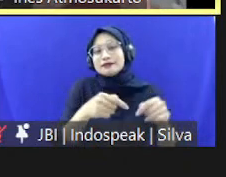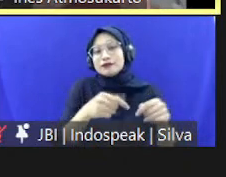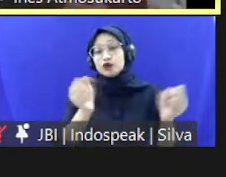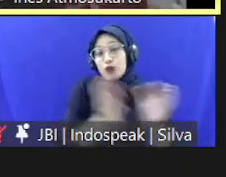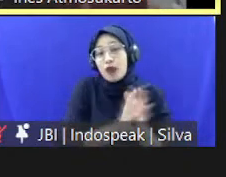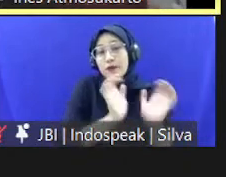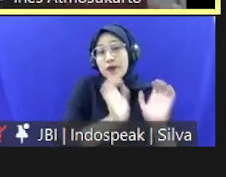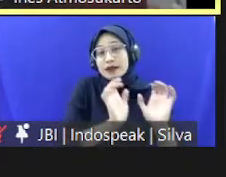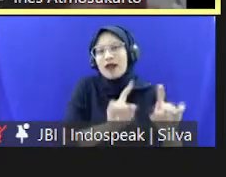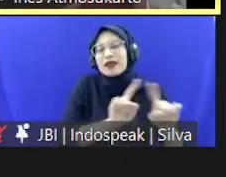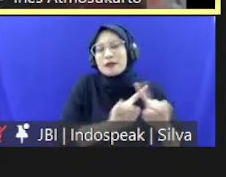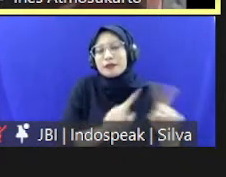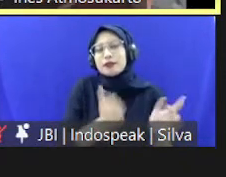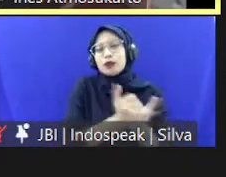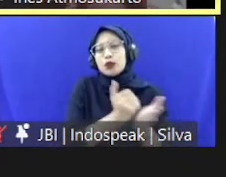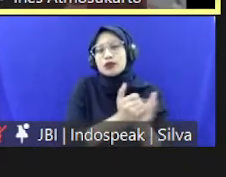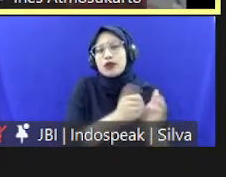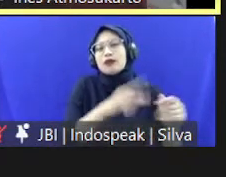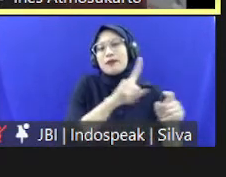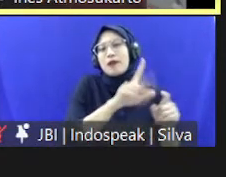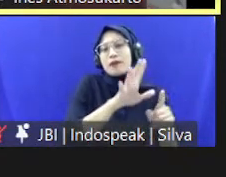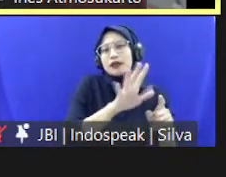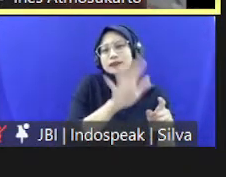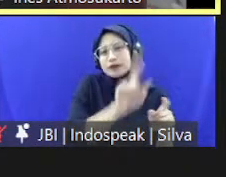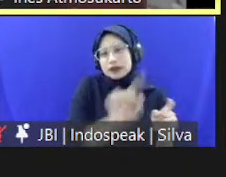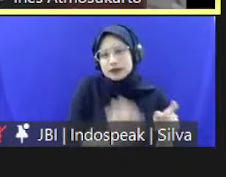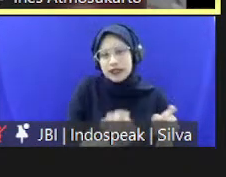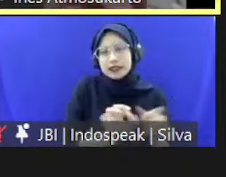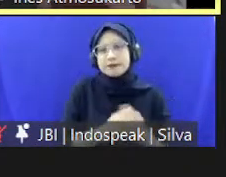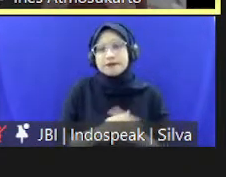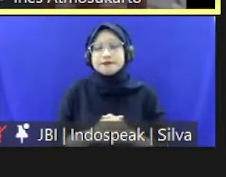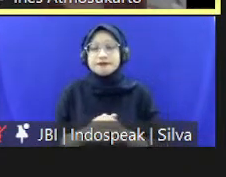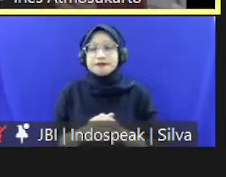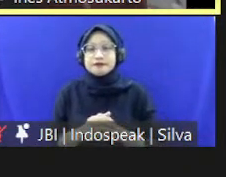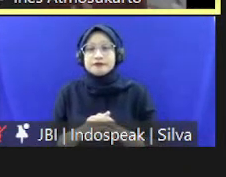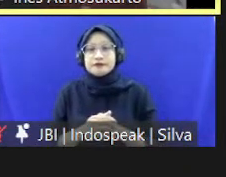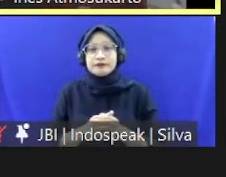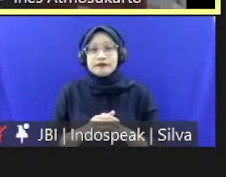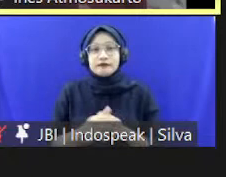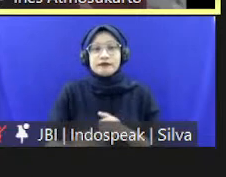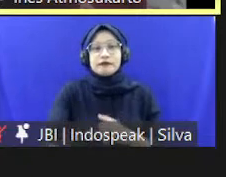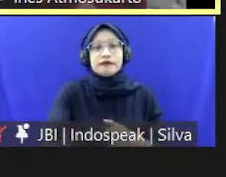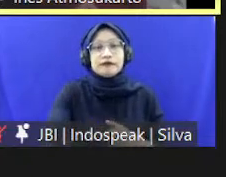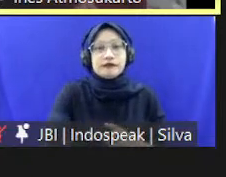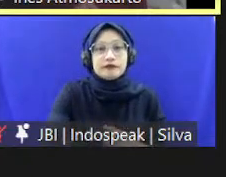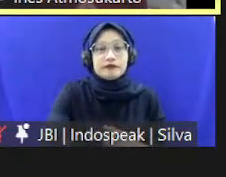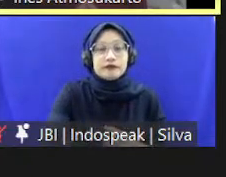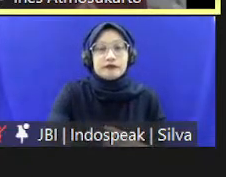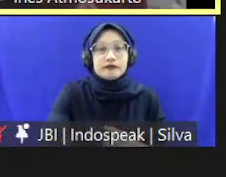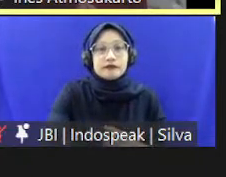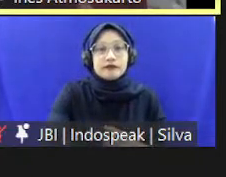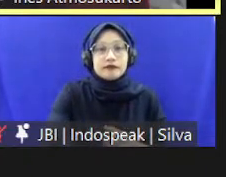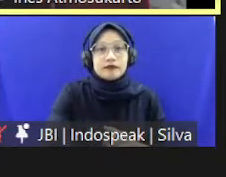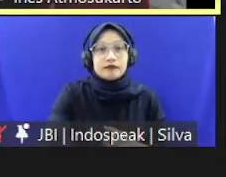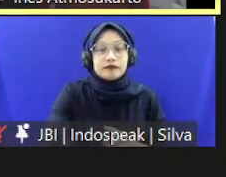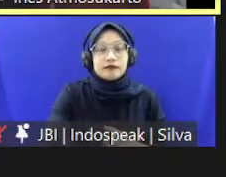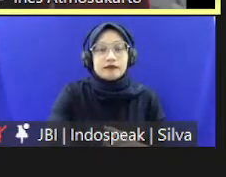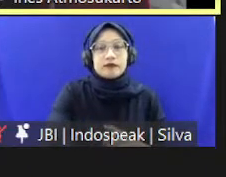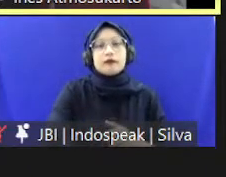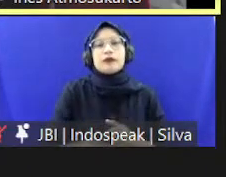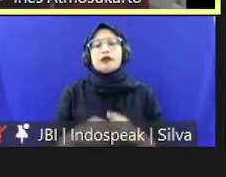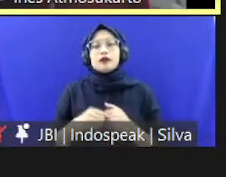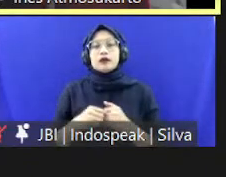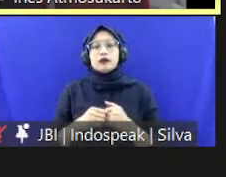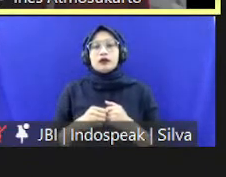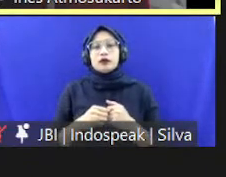the different vaccines and treatments as well, and some of them have been quite controversial during the pandemic.